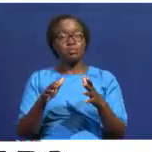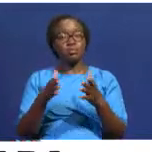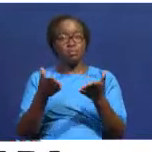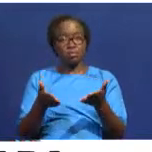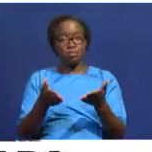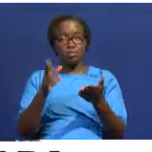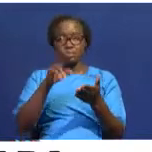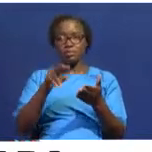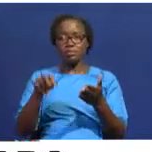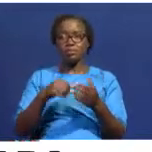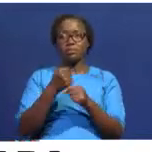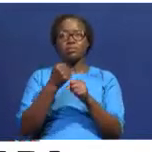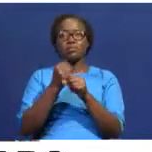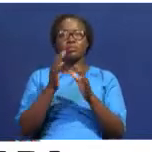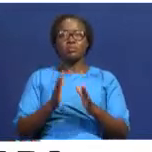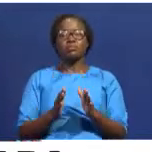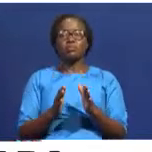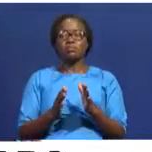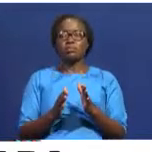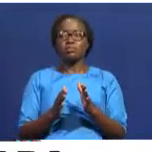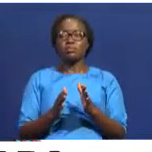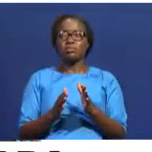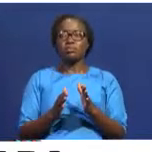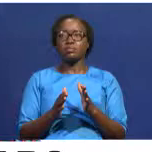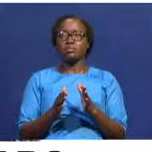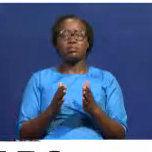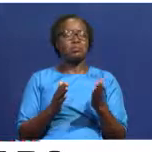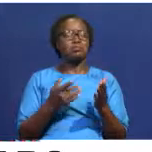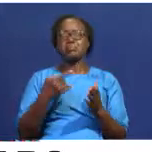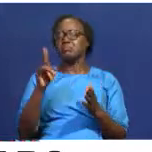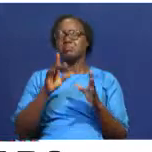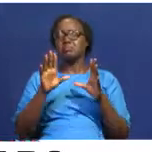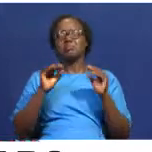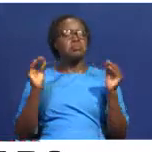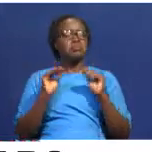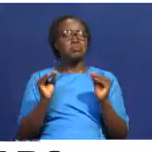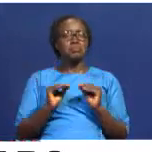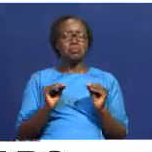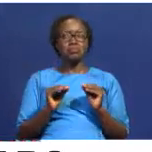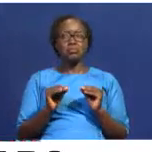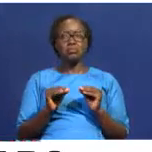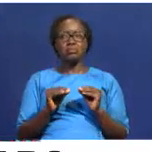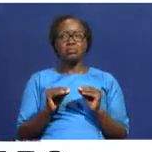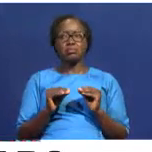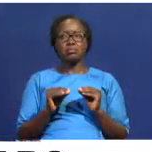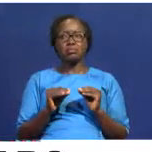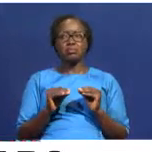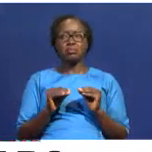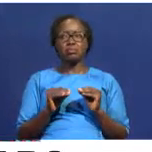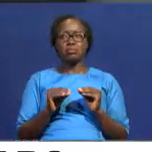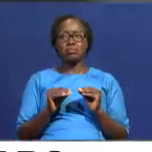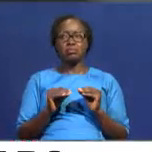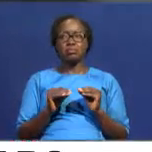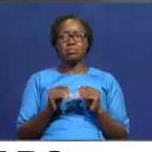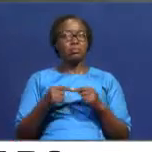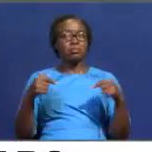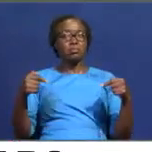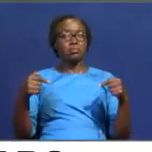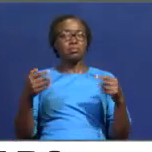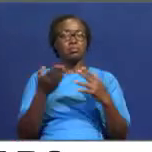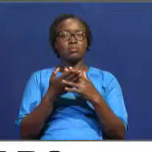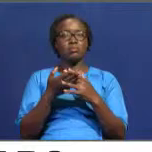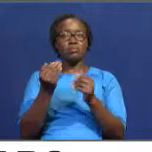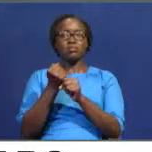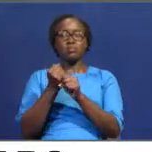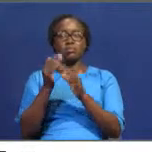here they are discriminating the workers. It is not right, and we will not accept this, because this is going to cause a rift between the